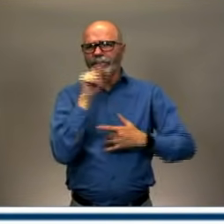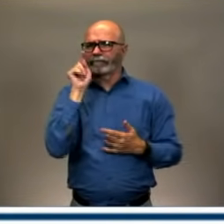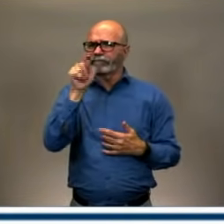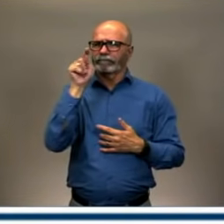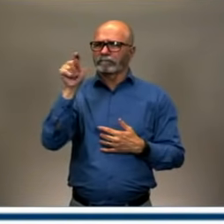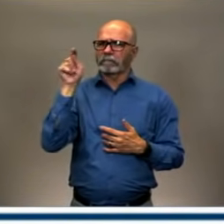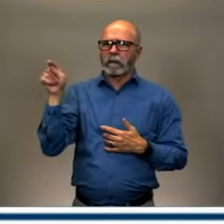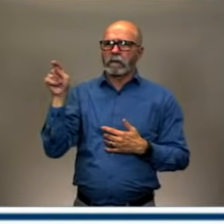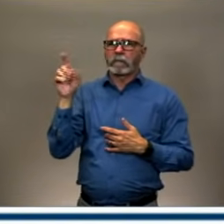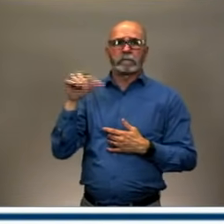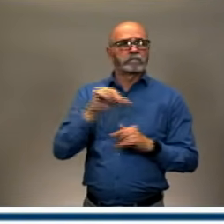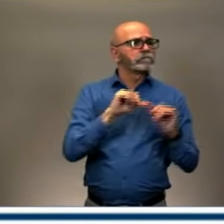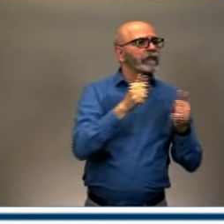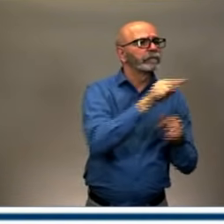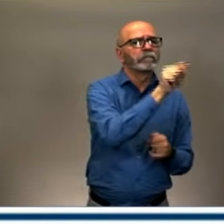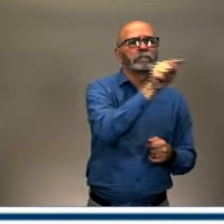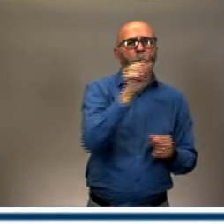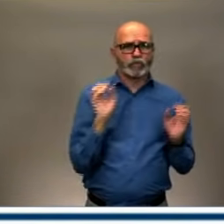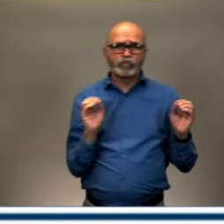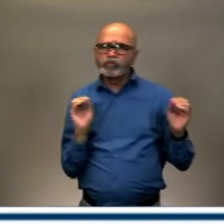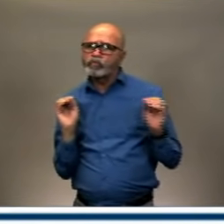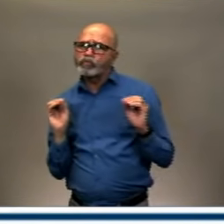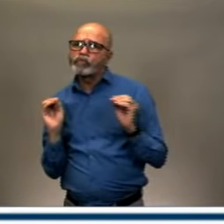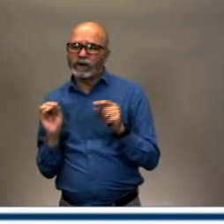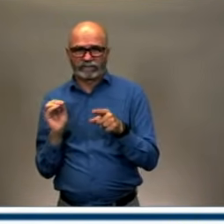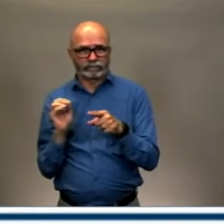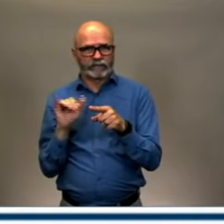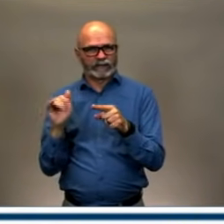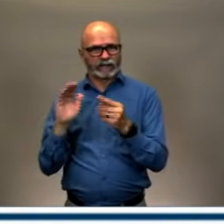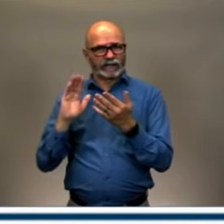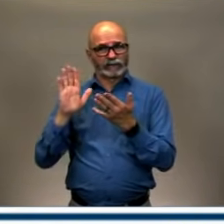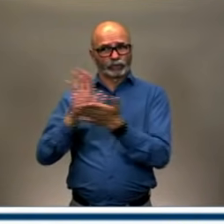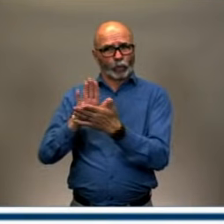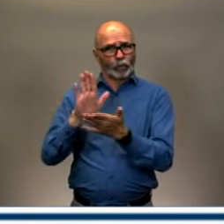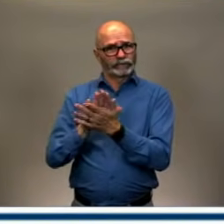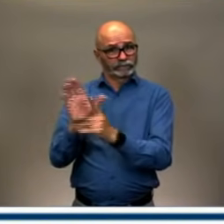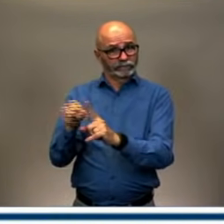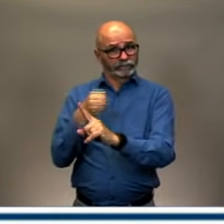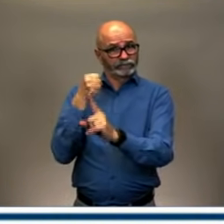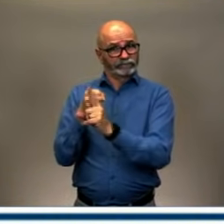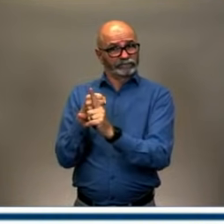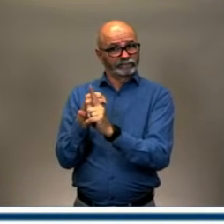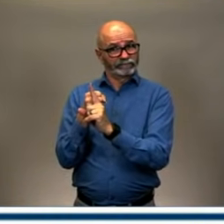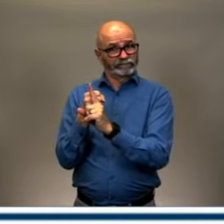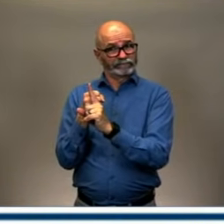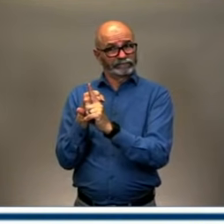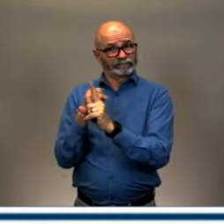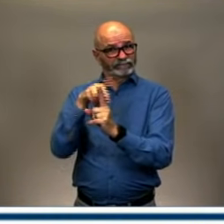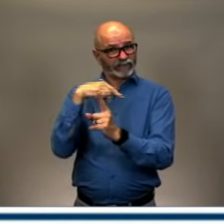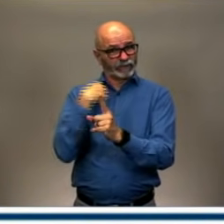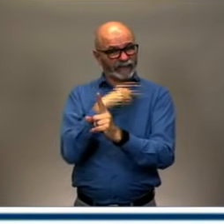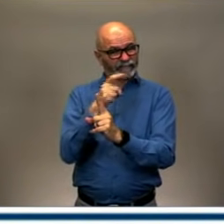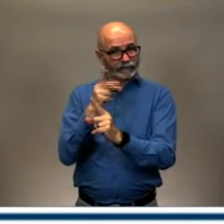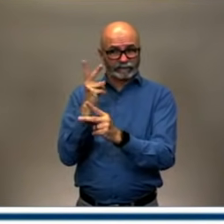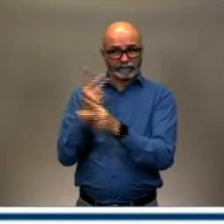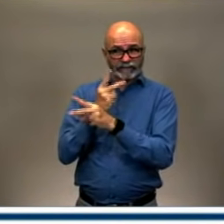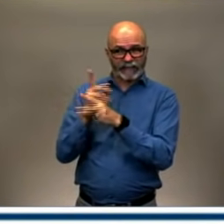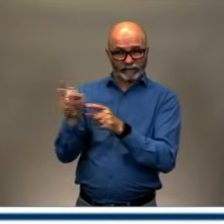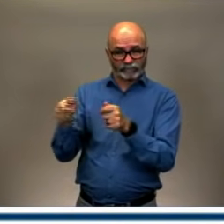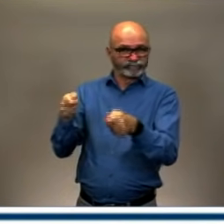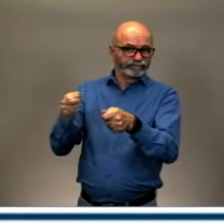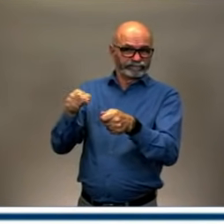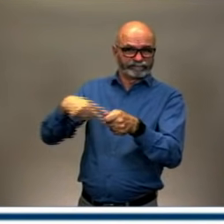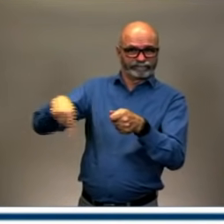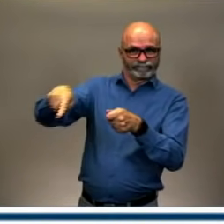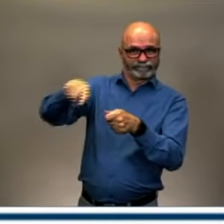far. So it appears that outbreak has been contained, or is it too early to say? No, I mean, we identified believe the